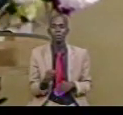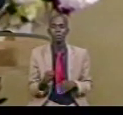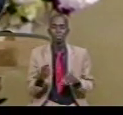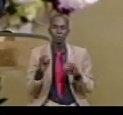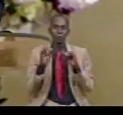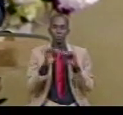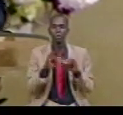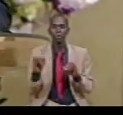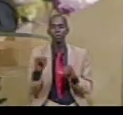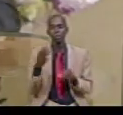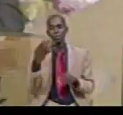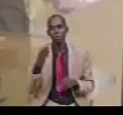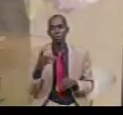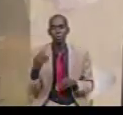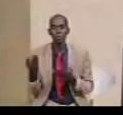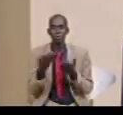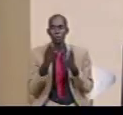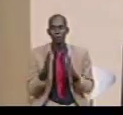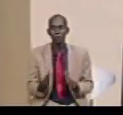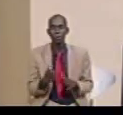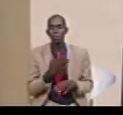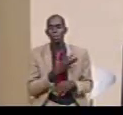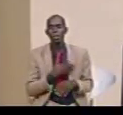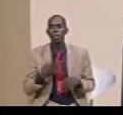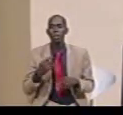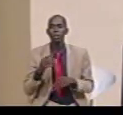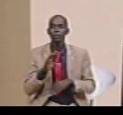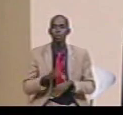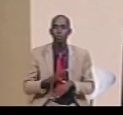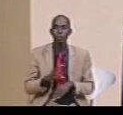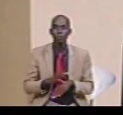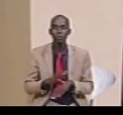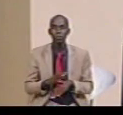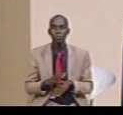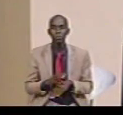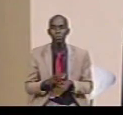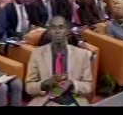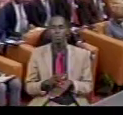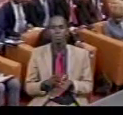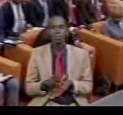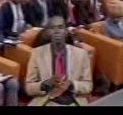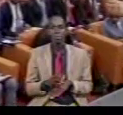servant and the church that he leads.